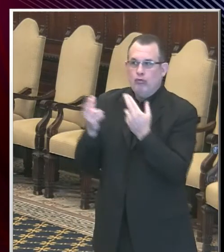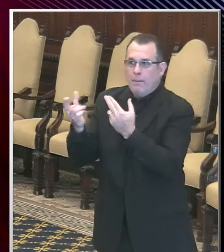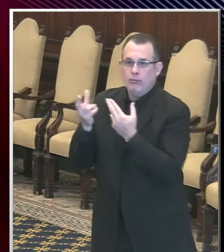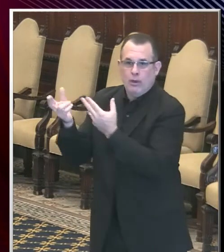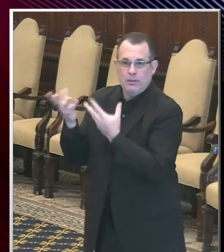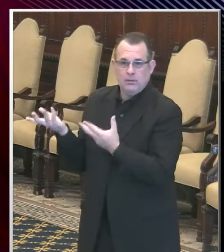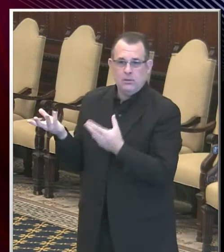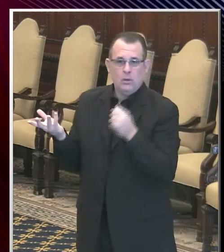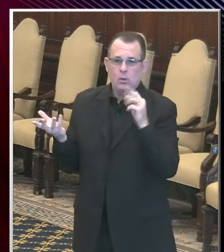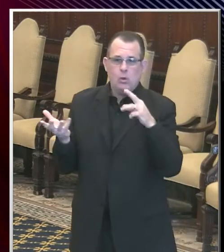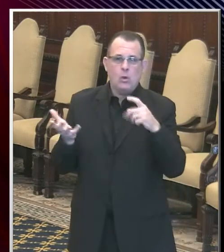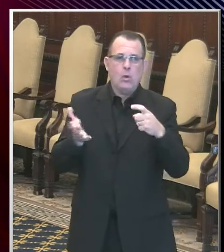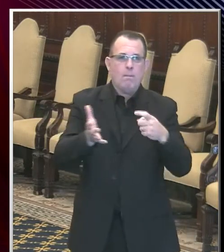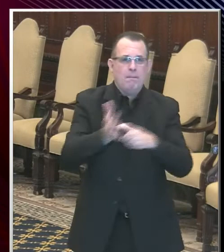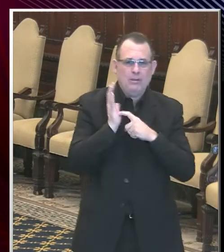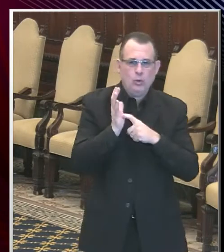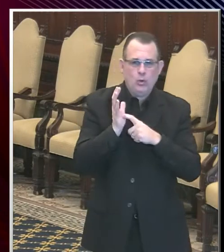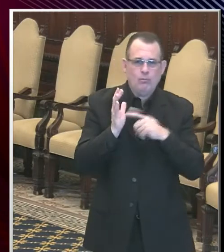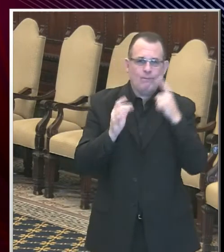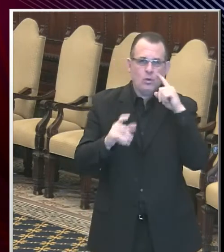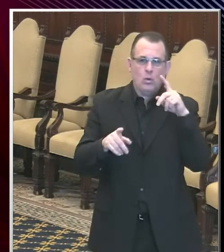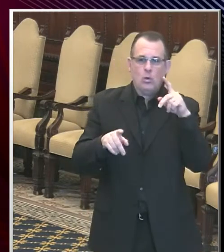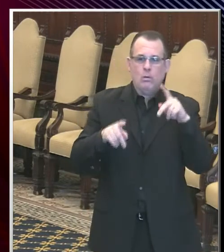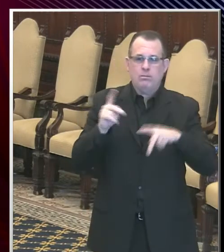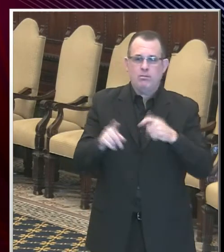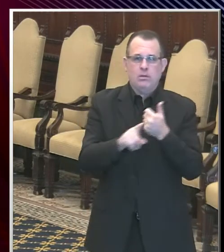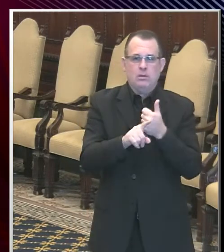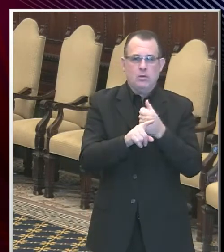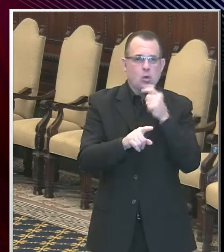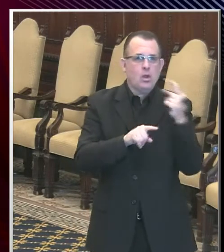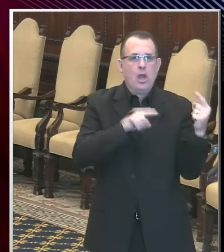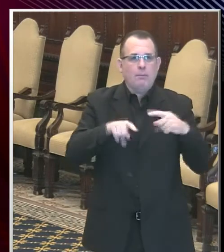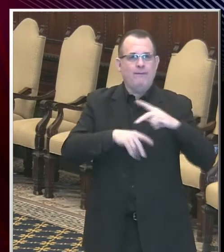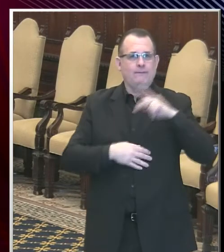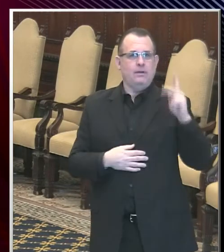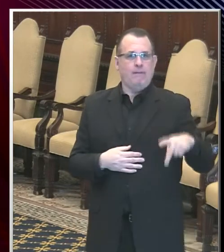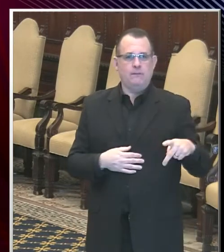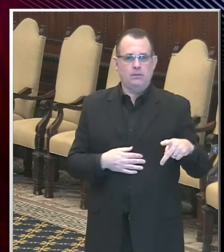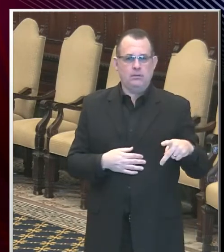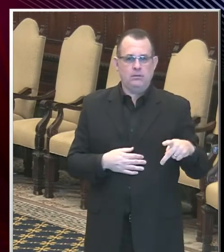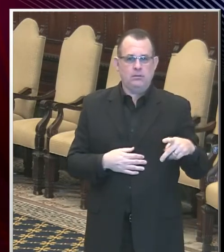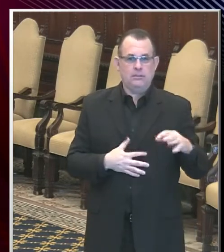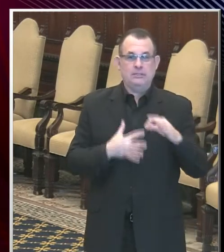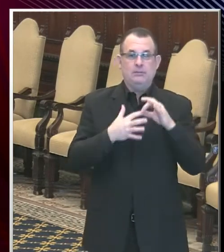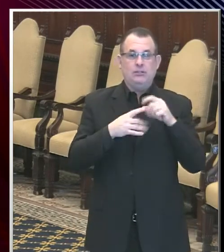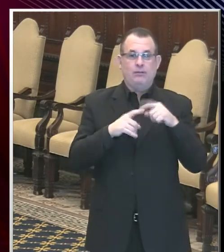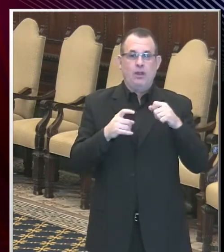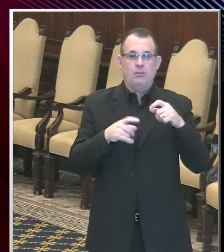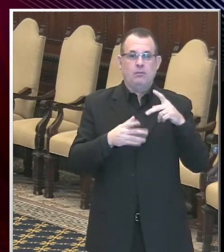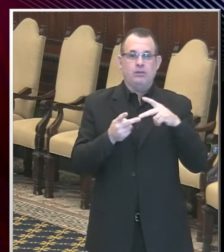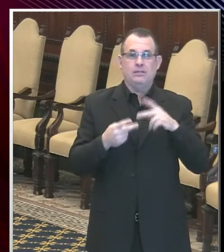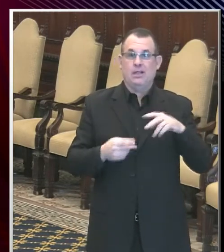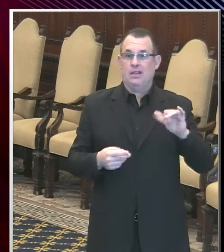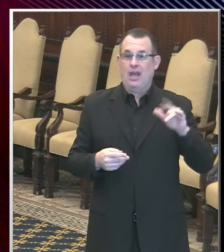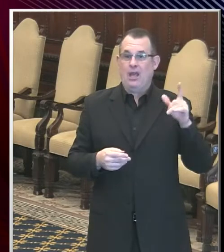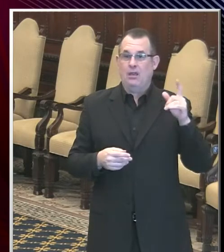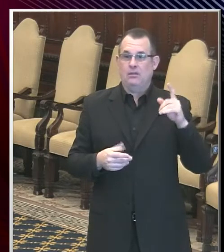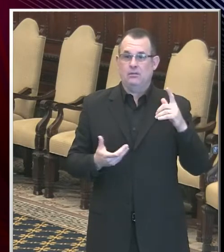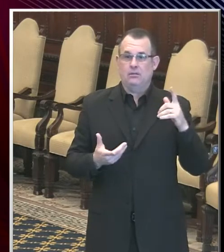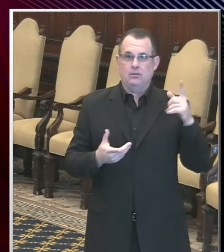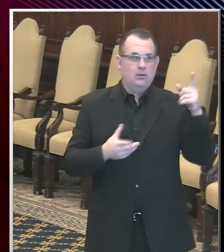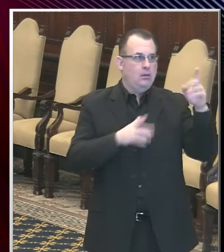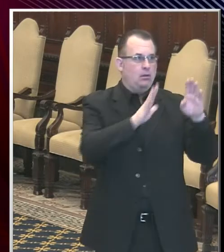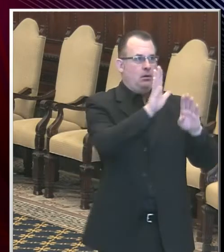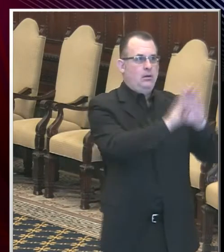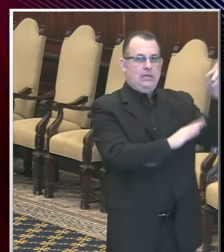mandatory for people who come to Philadelphia, specifically from states where the curve is not flattened?